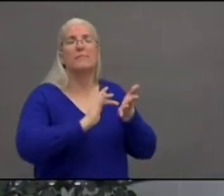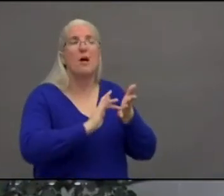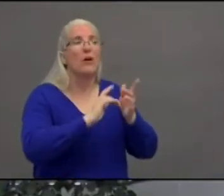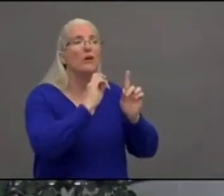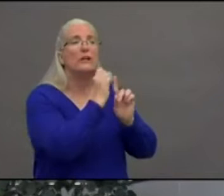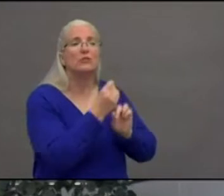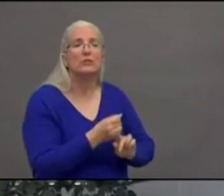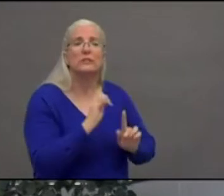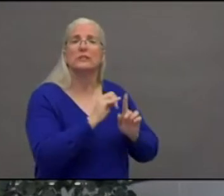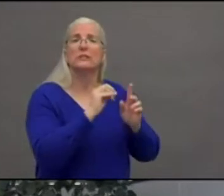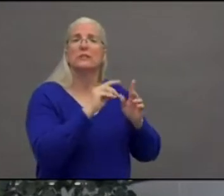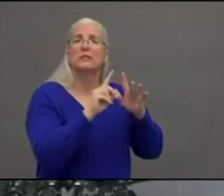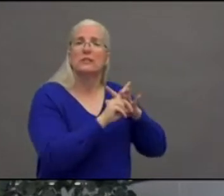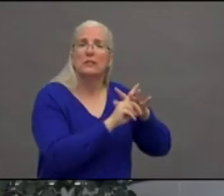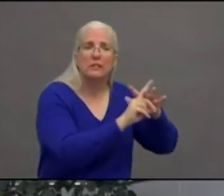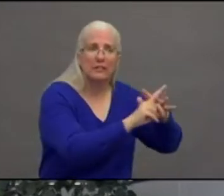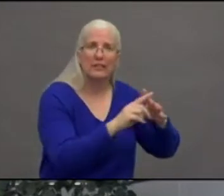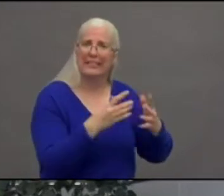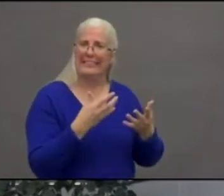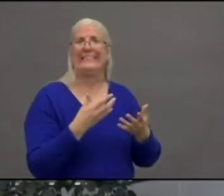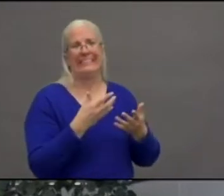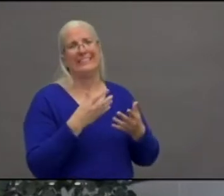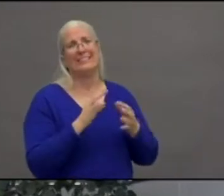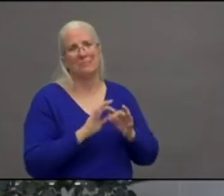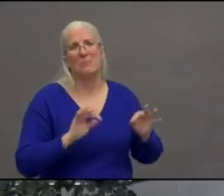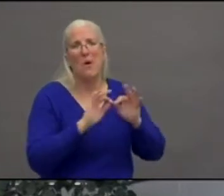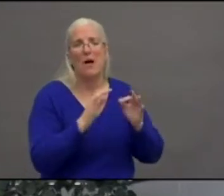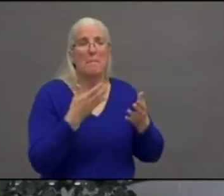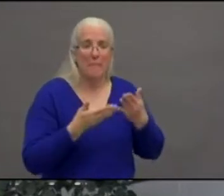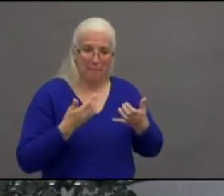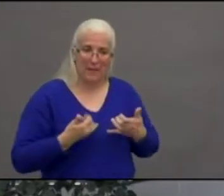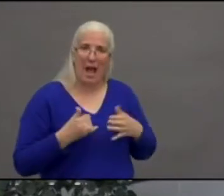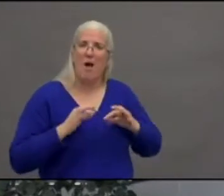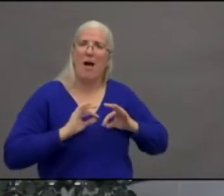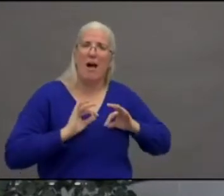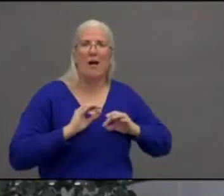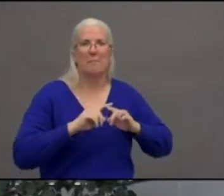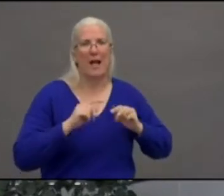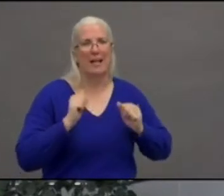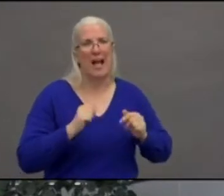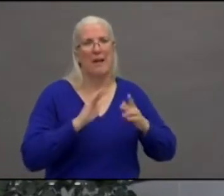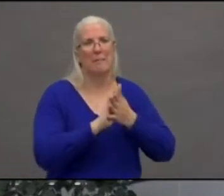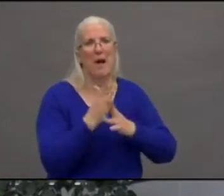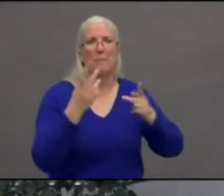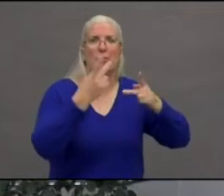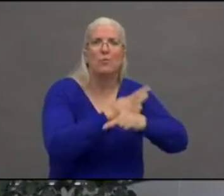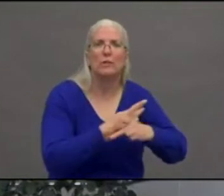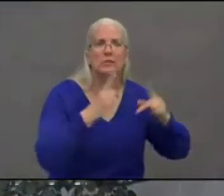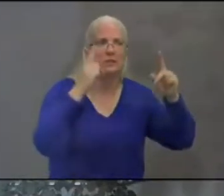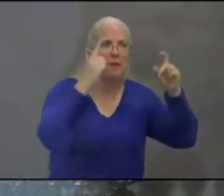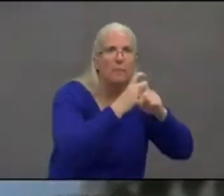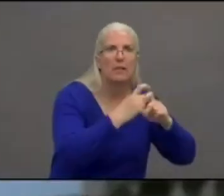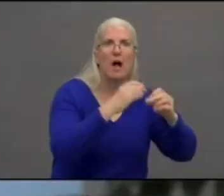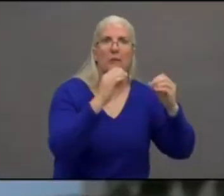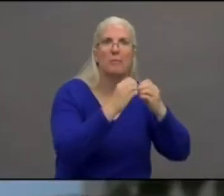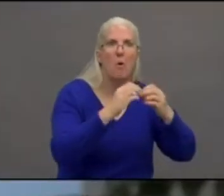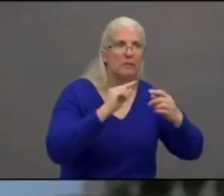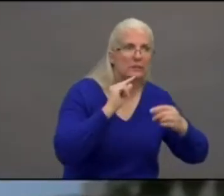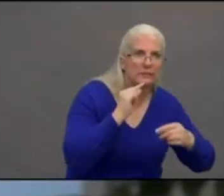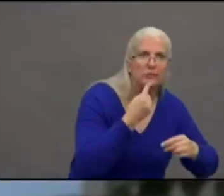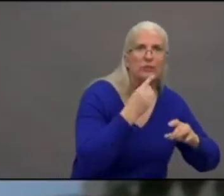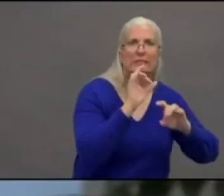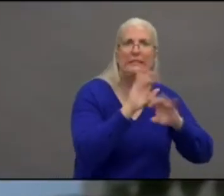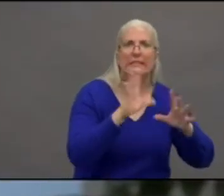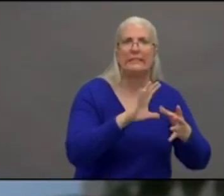So a minor problem can become complex, and a complex one can become severe and critical. And we want people